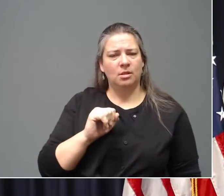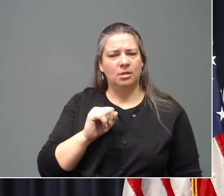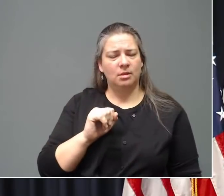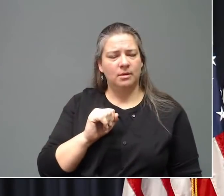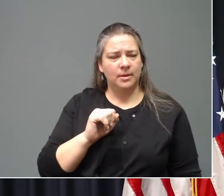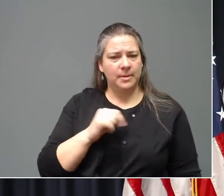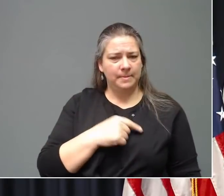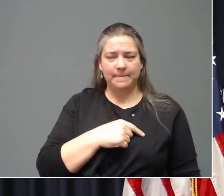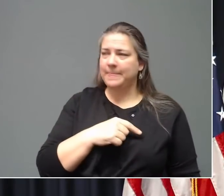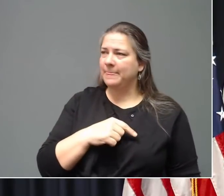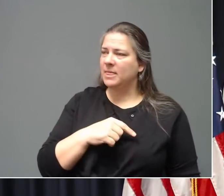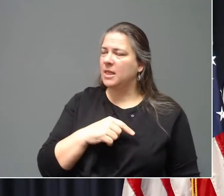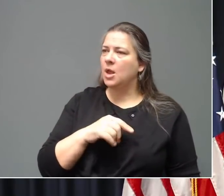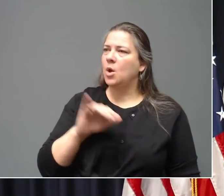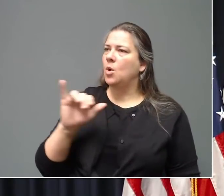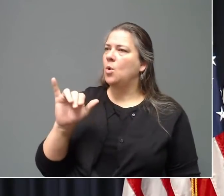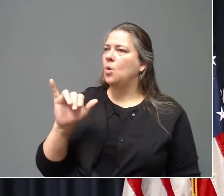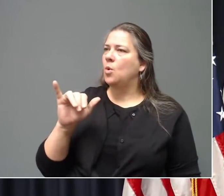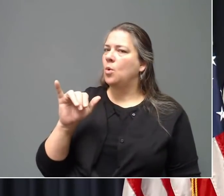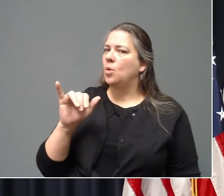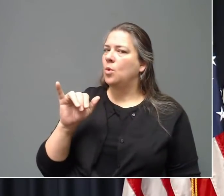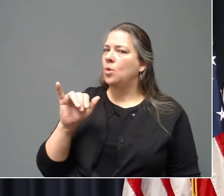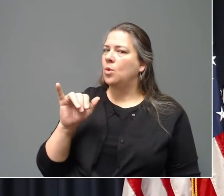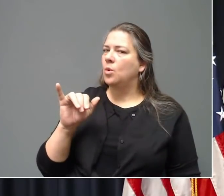I didn't see the mute go on.